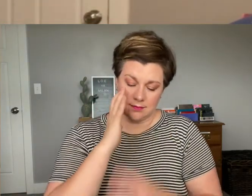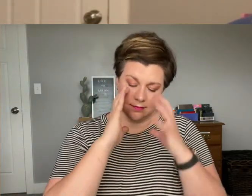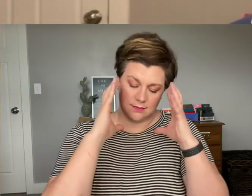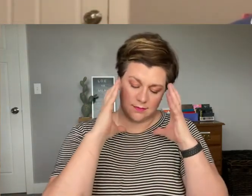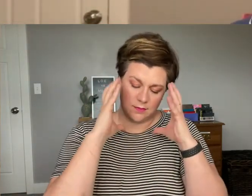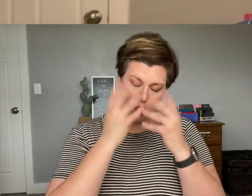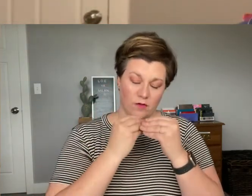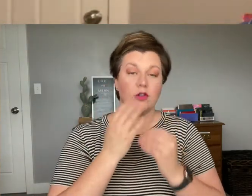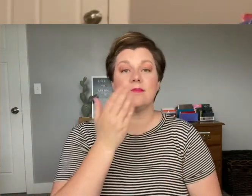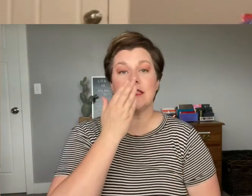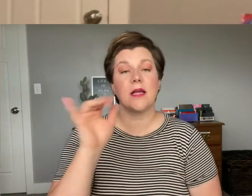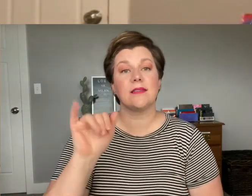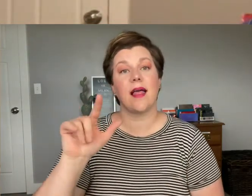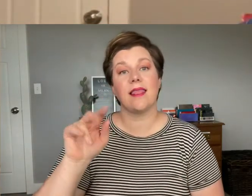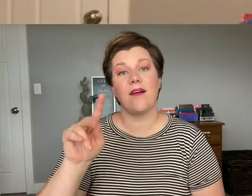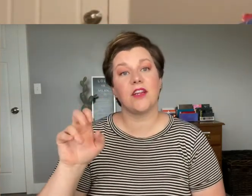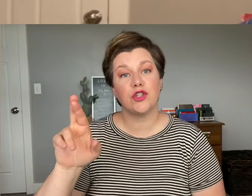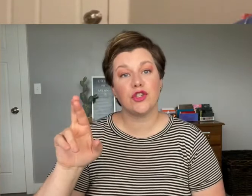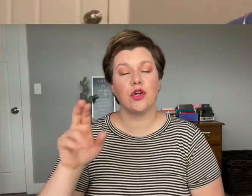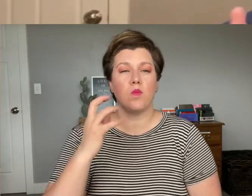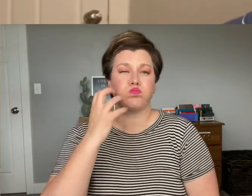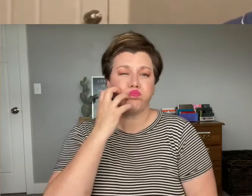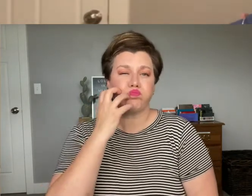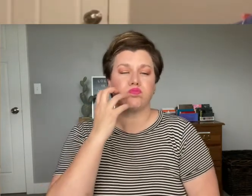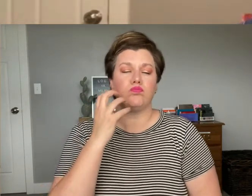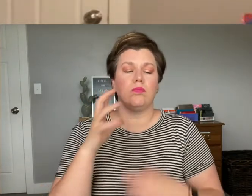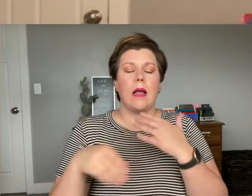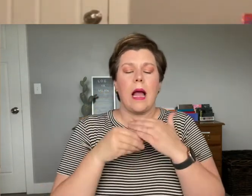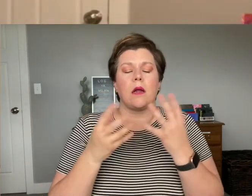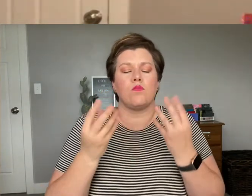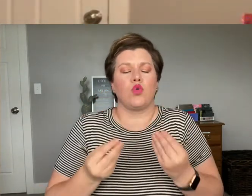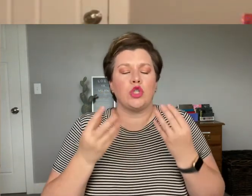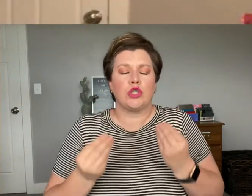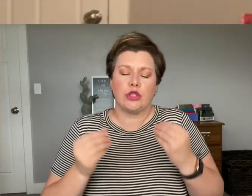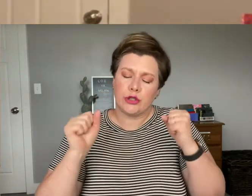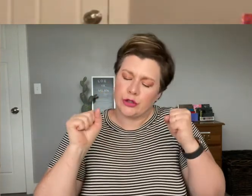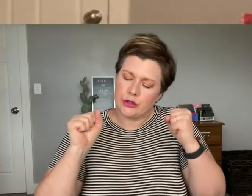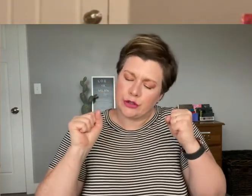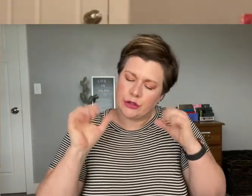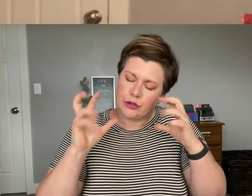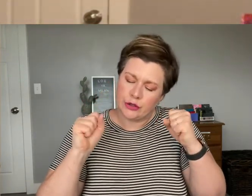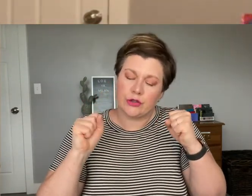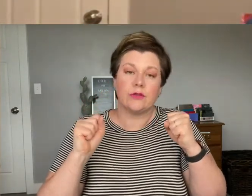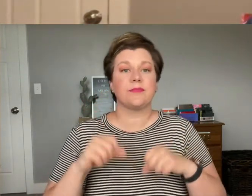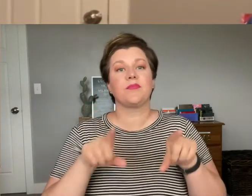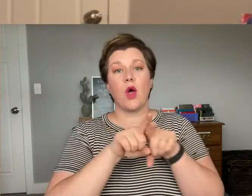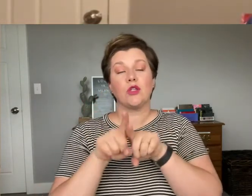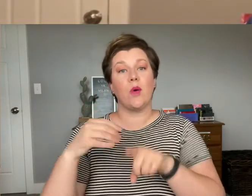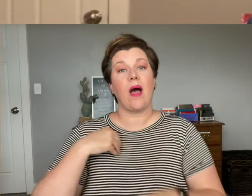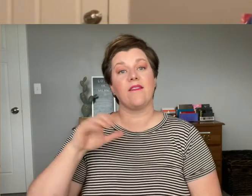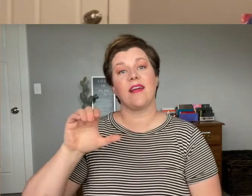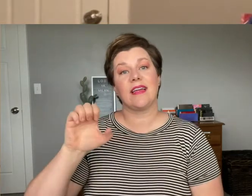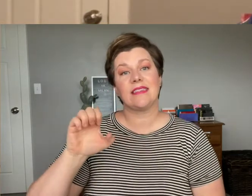lavender. It's so thick and creamy on your skin. I also have a CeraVe that's not